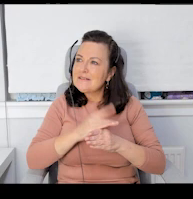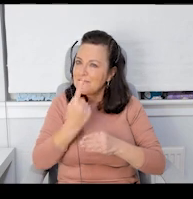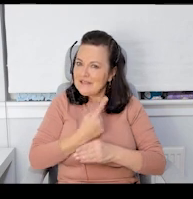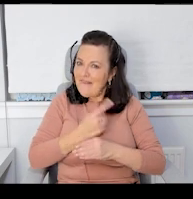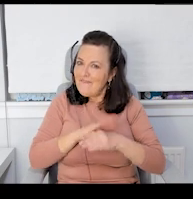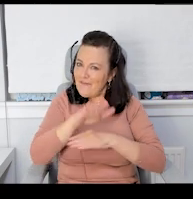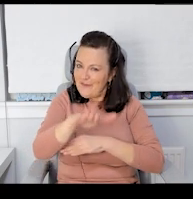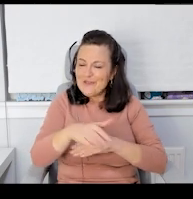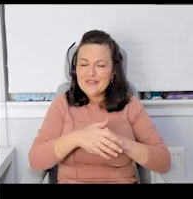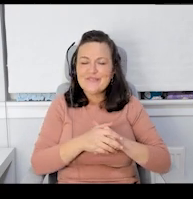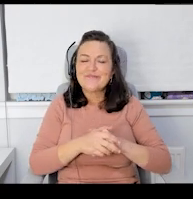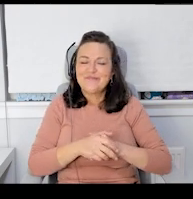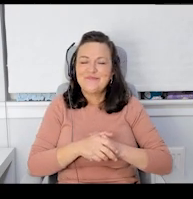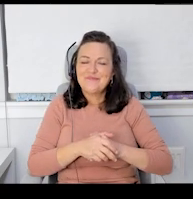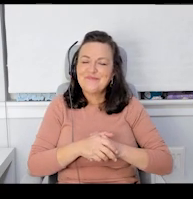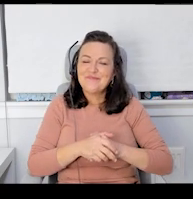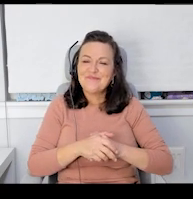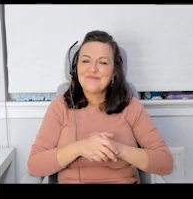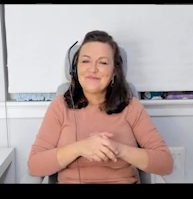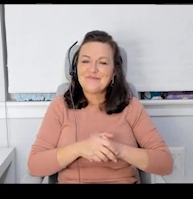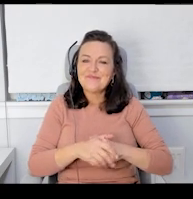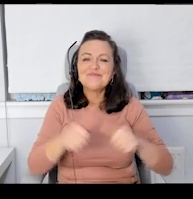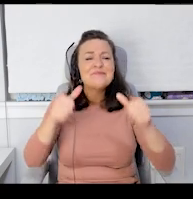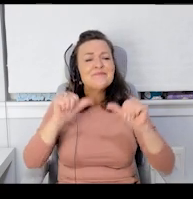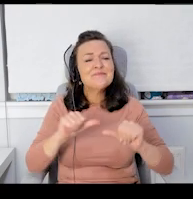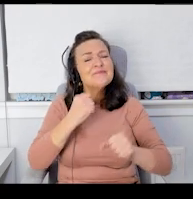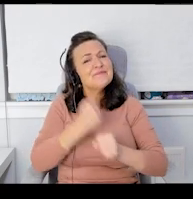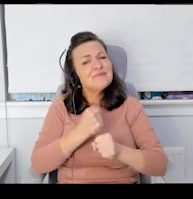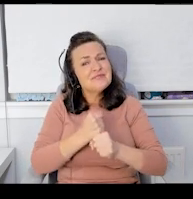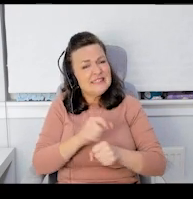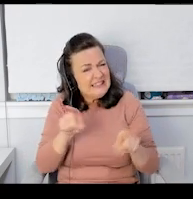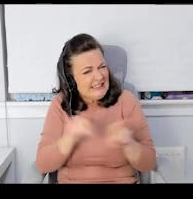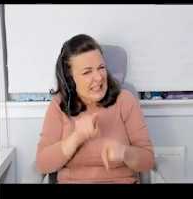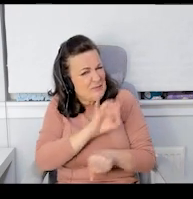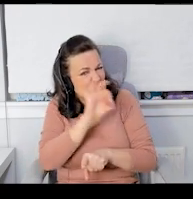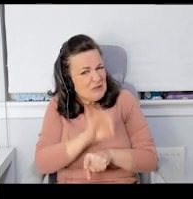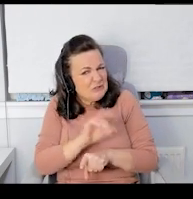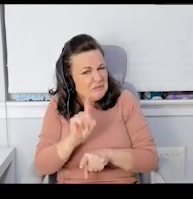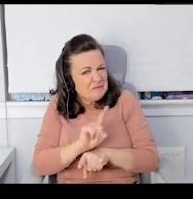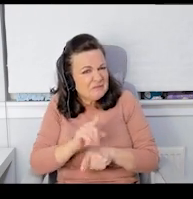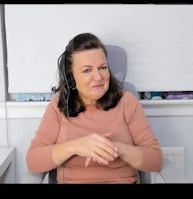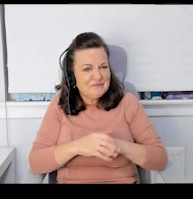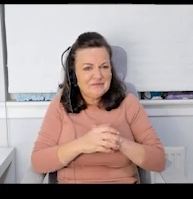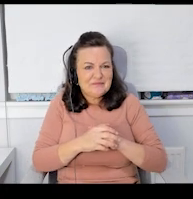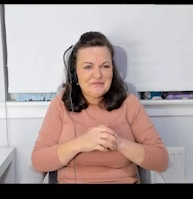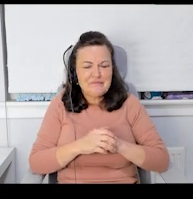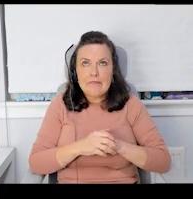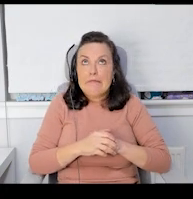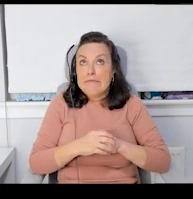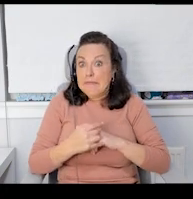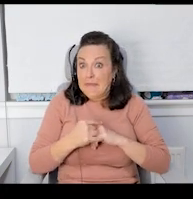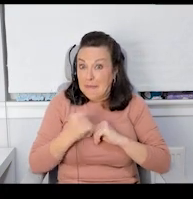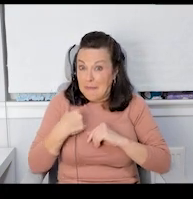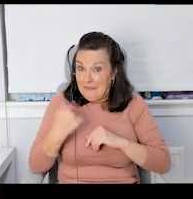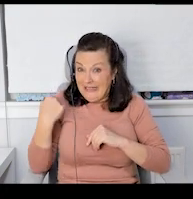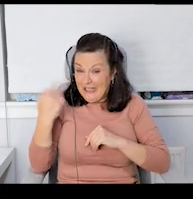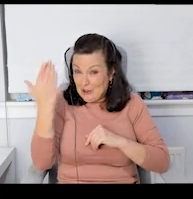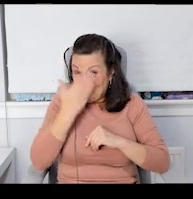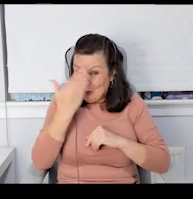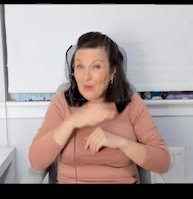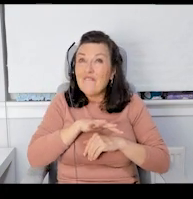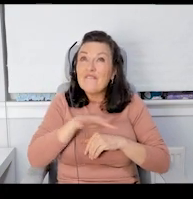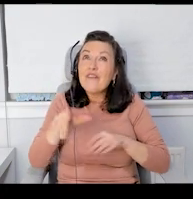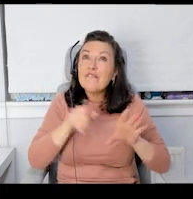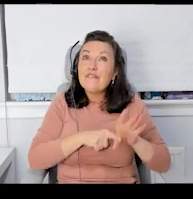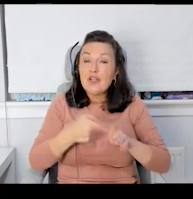to yourself then in terms of how you heard about apprenticeships in school. Yep, so I think it was, 2018, that